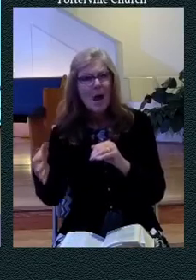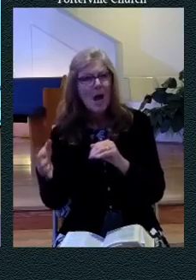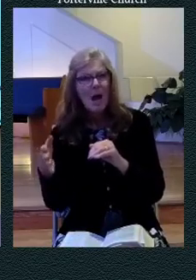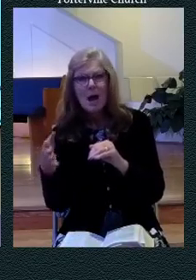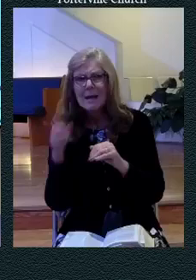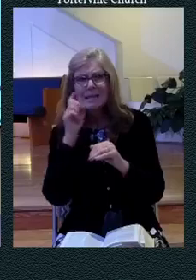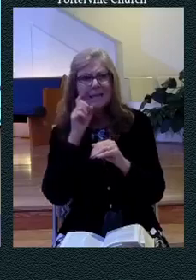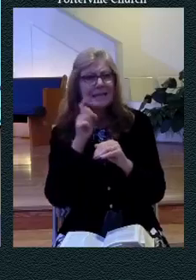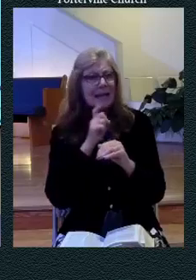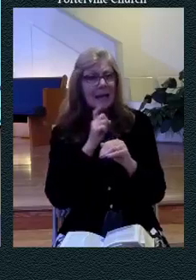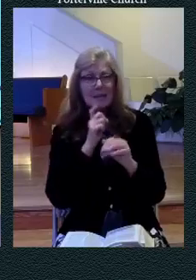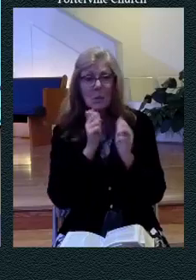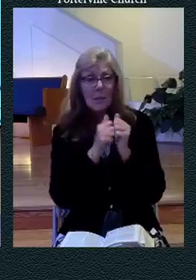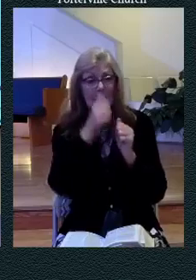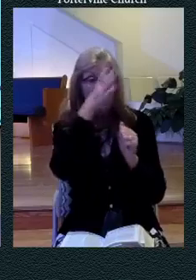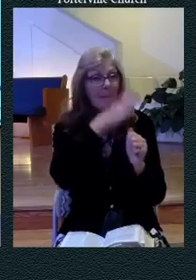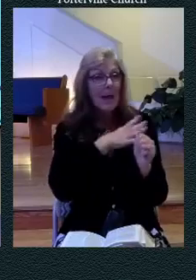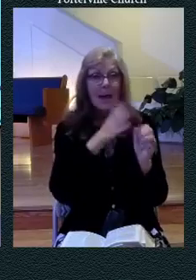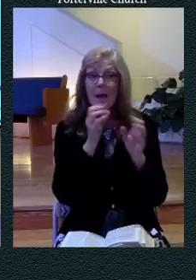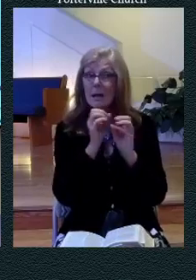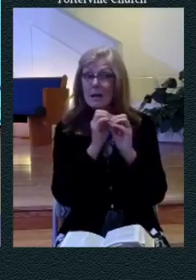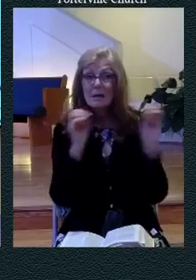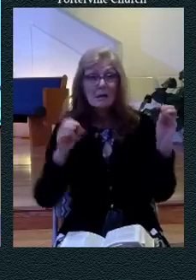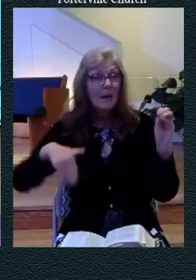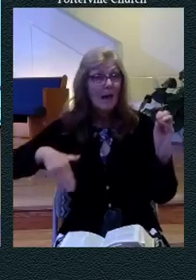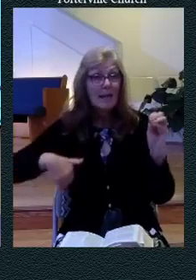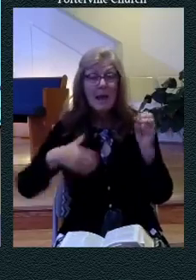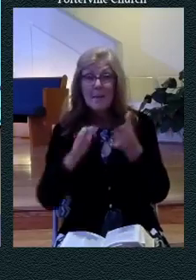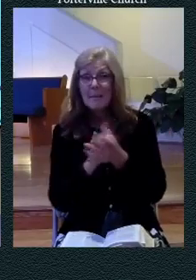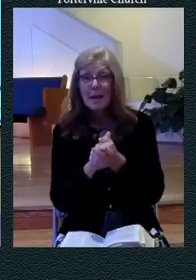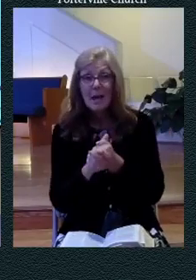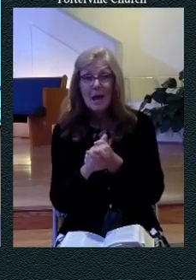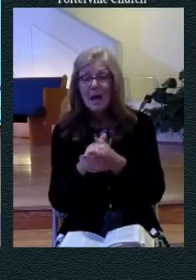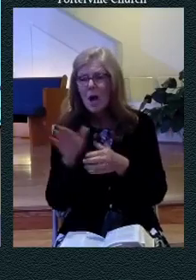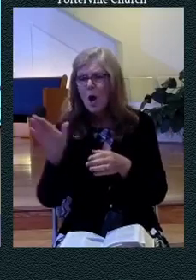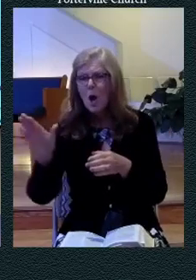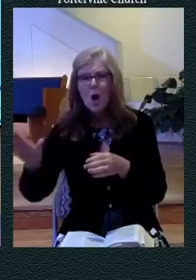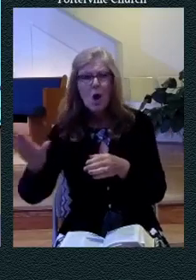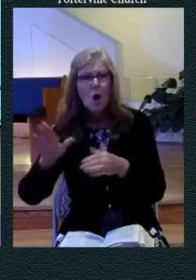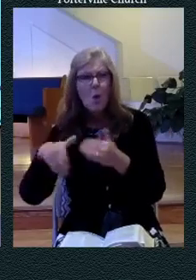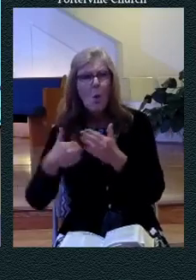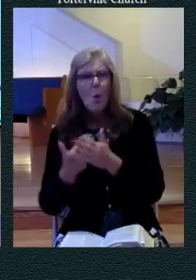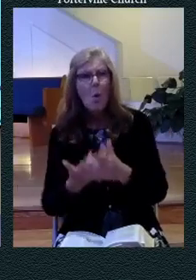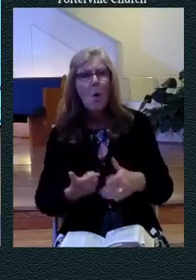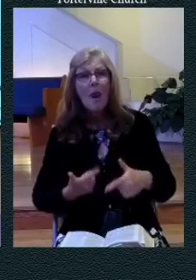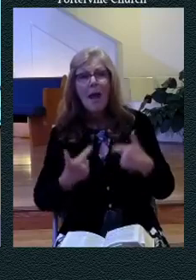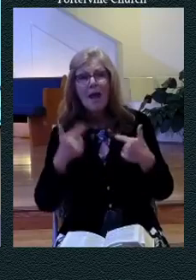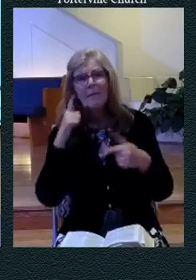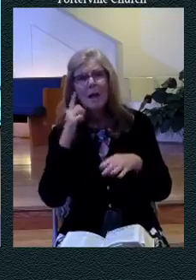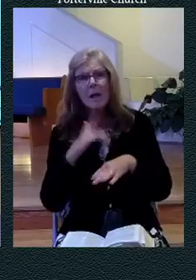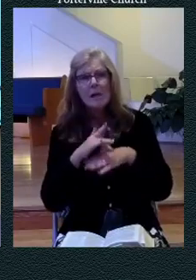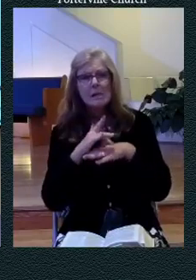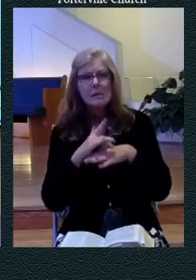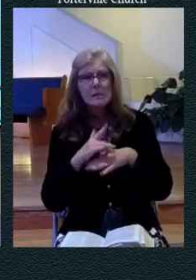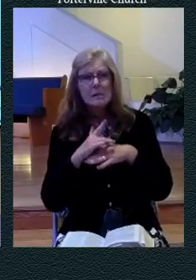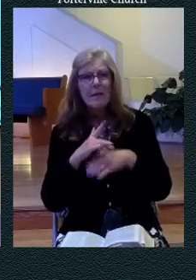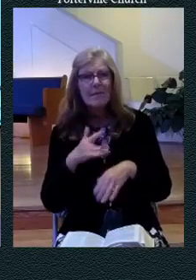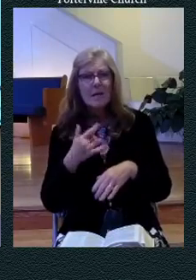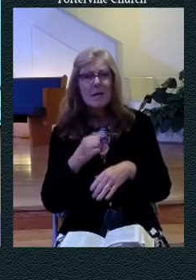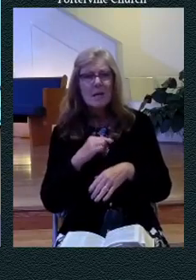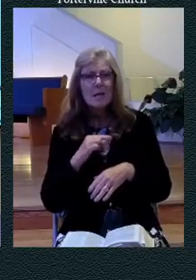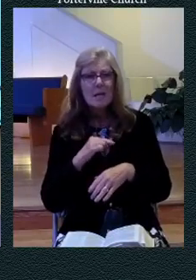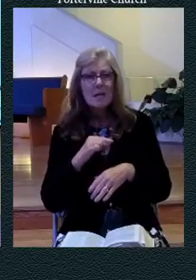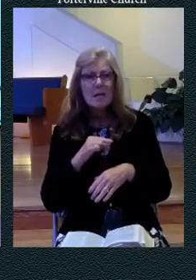outside of marriage, had weighed on her heart and mind all her life long. Do you